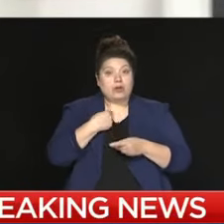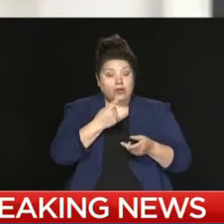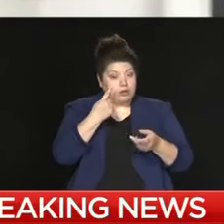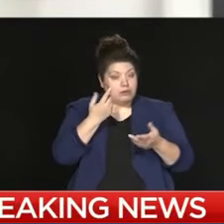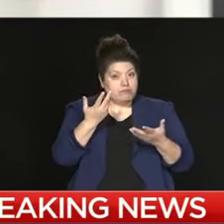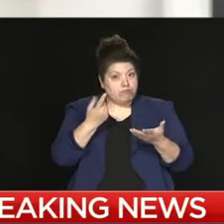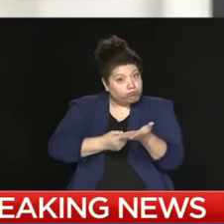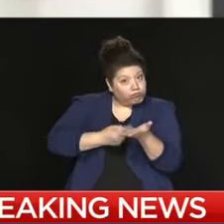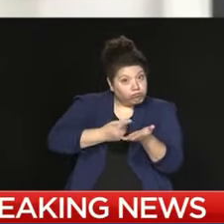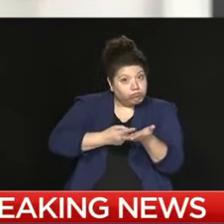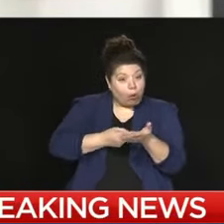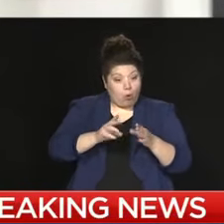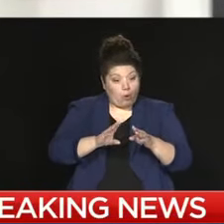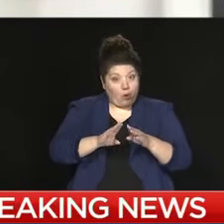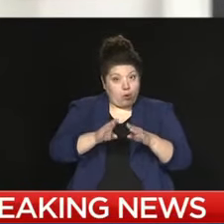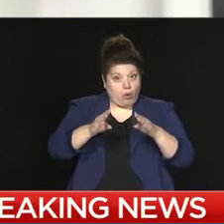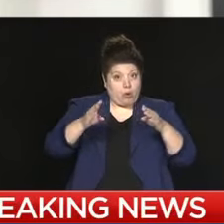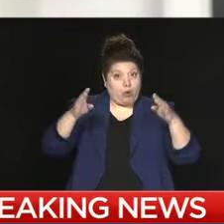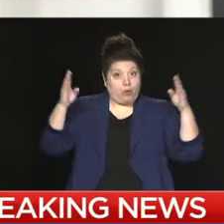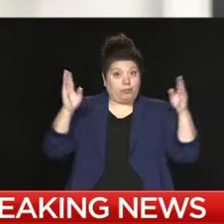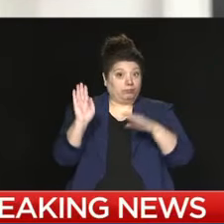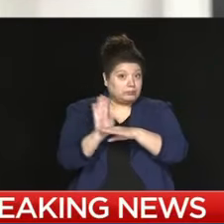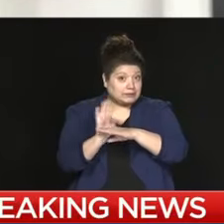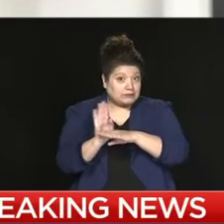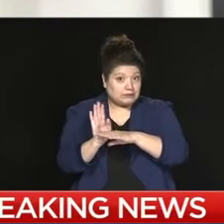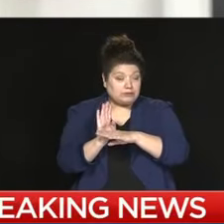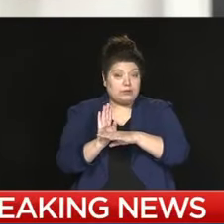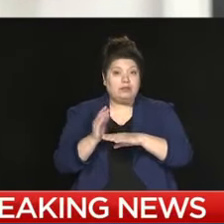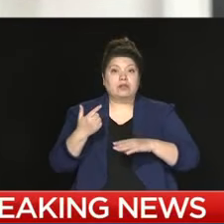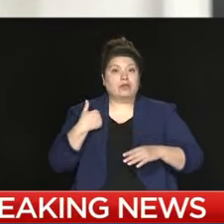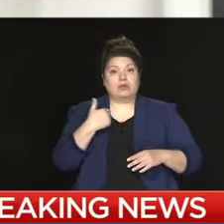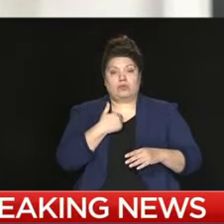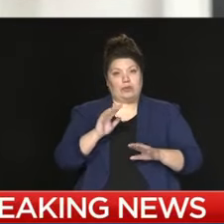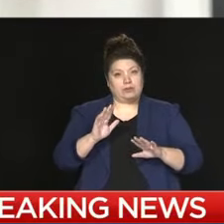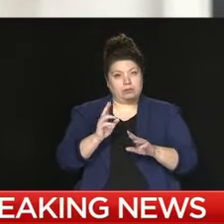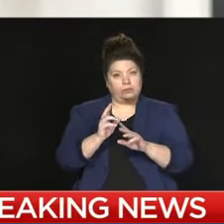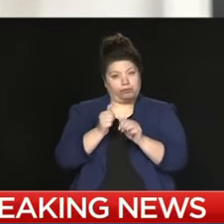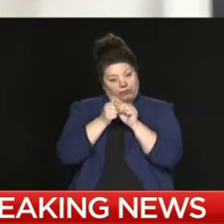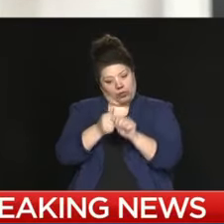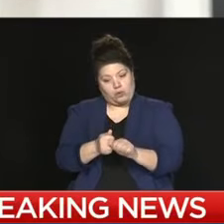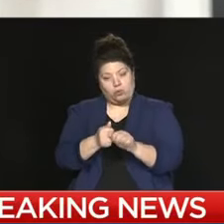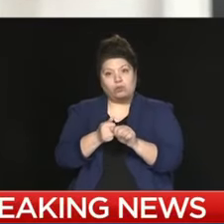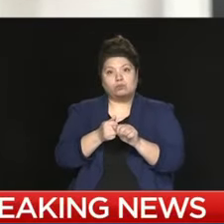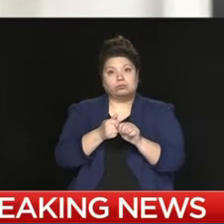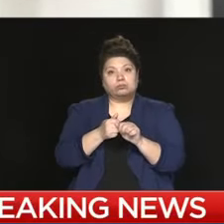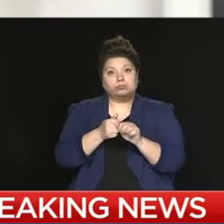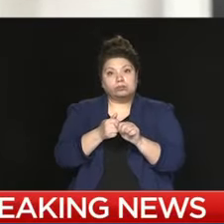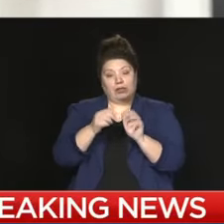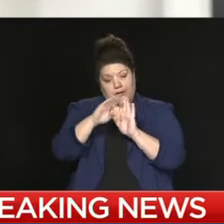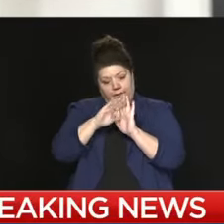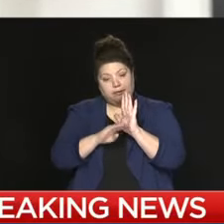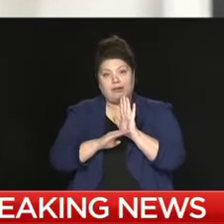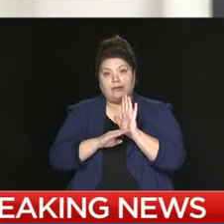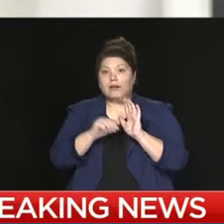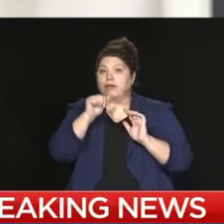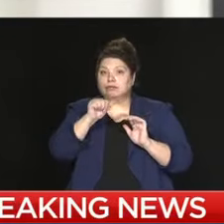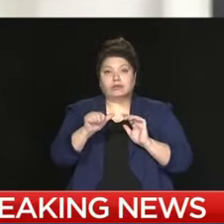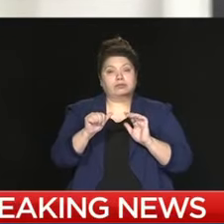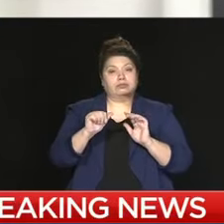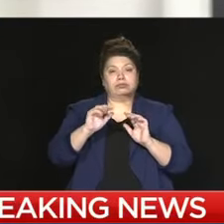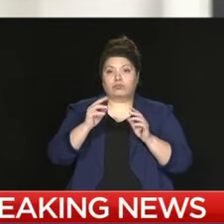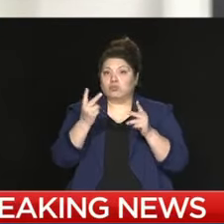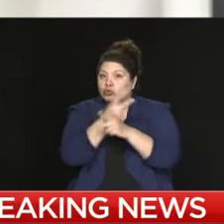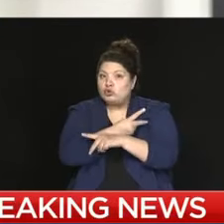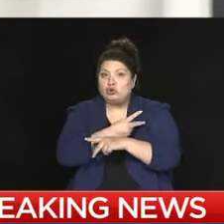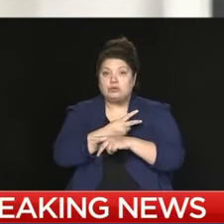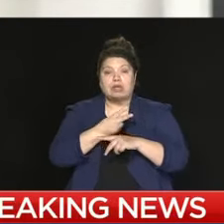economic reopening, we are grounding ourselves in the principles that'll ensure that we don't allow for further spread